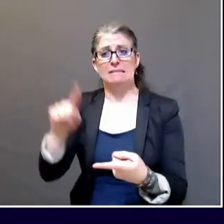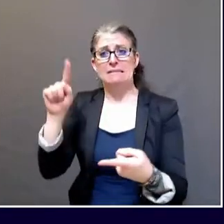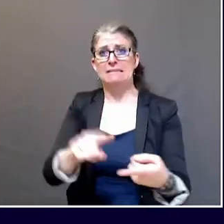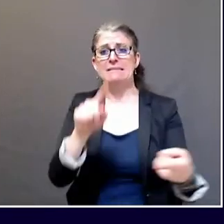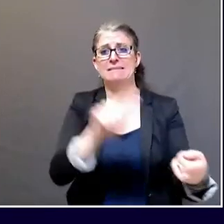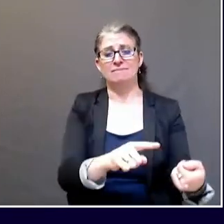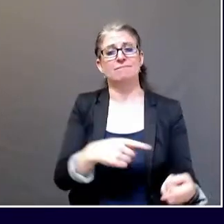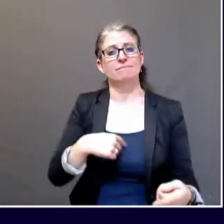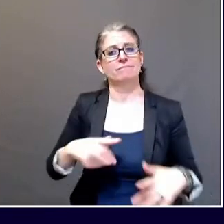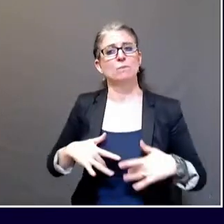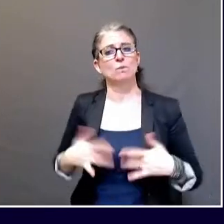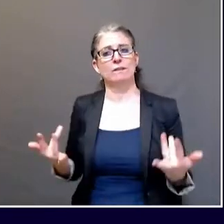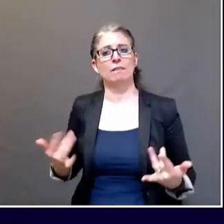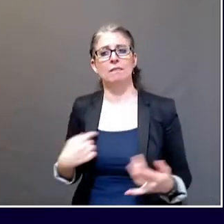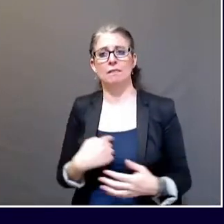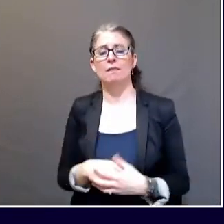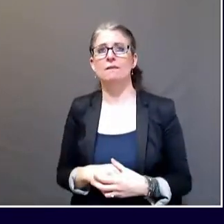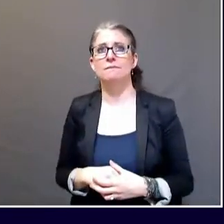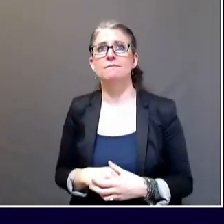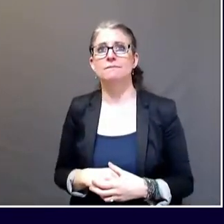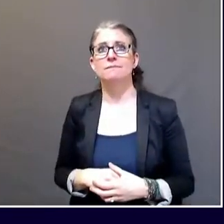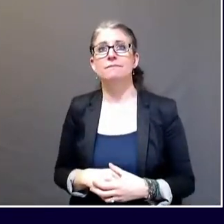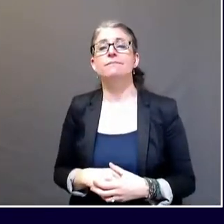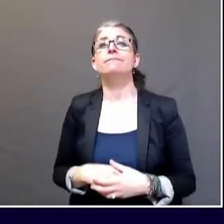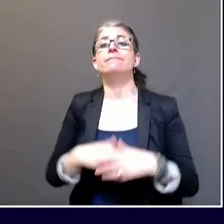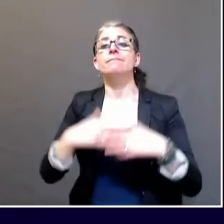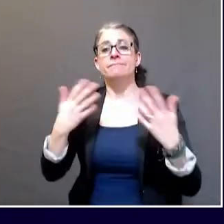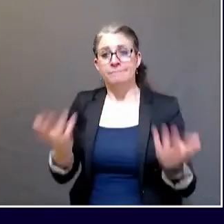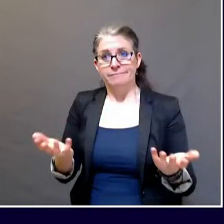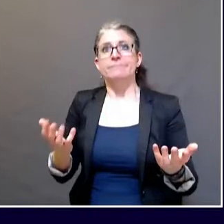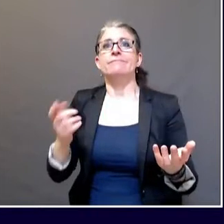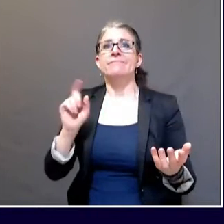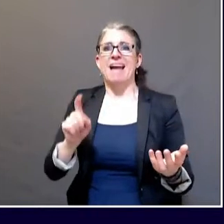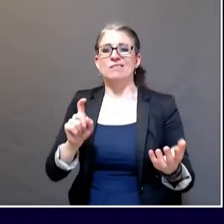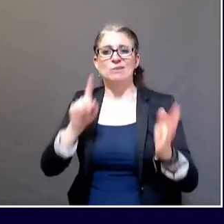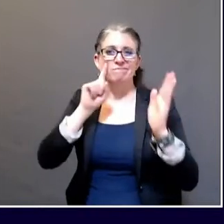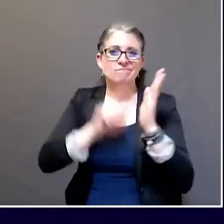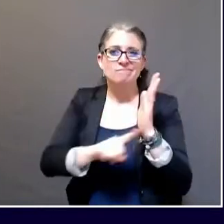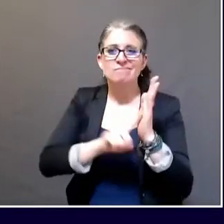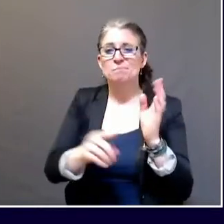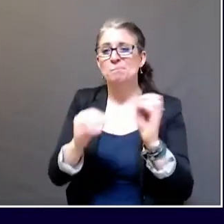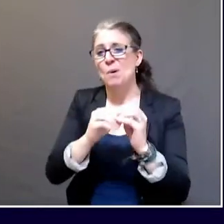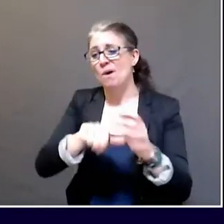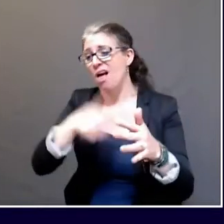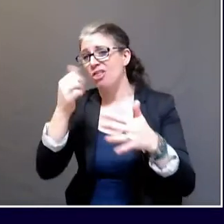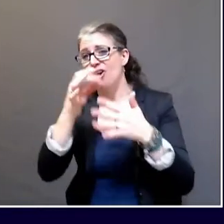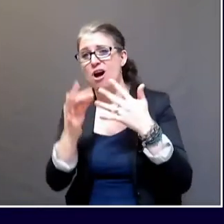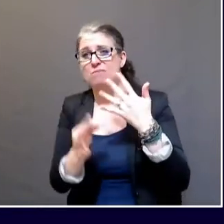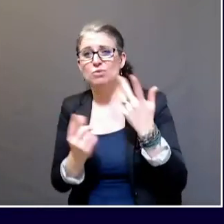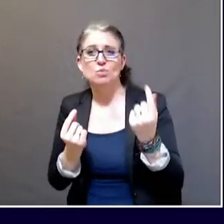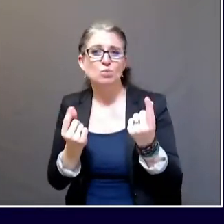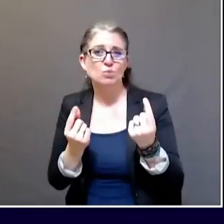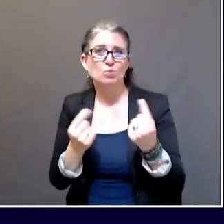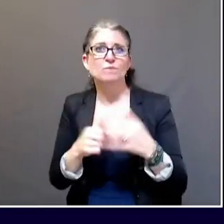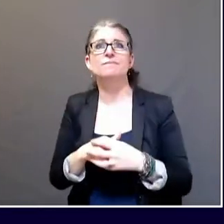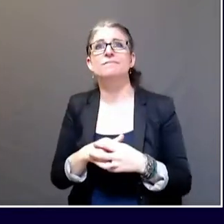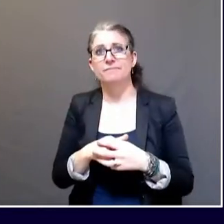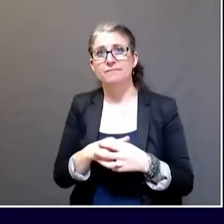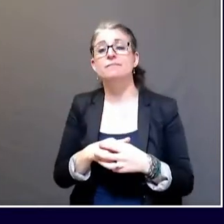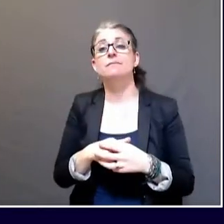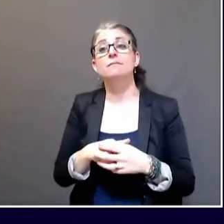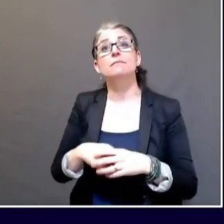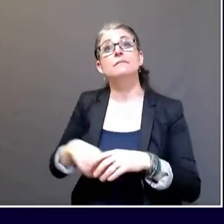continue to try to do more. That includes looking at more testing options for schools so we can make sure that teachers and staff as well as students are